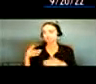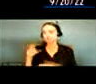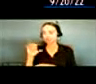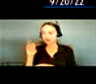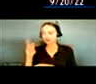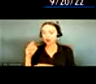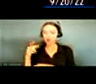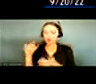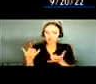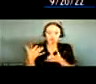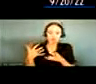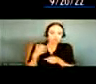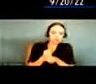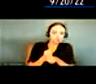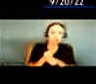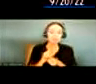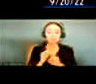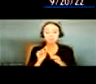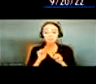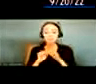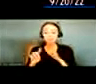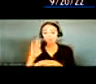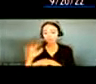brief here. But Bill